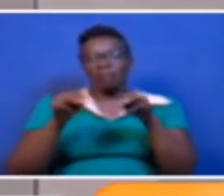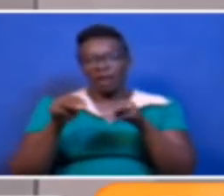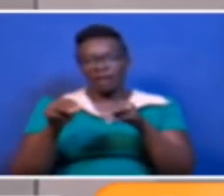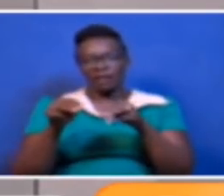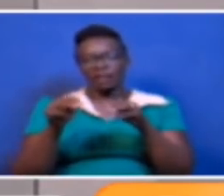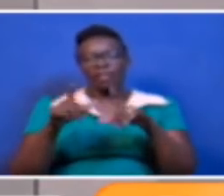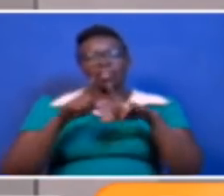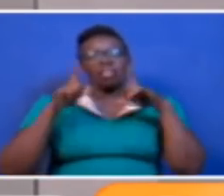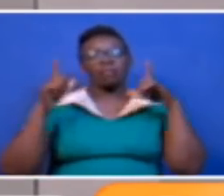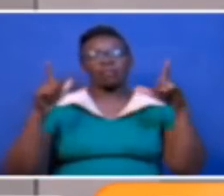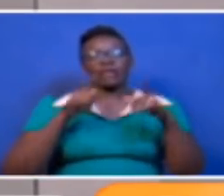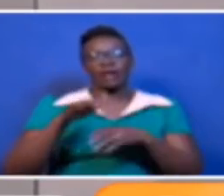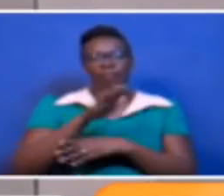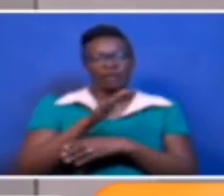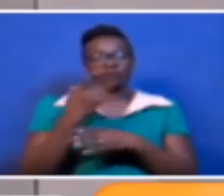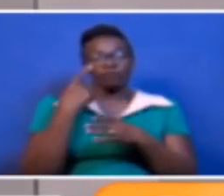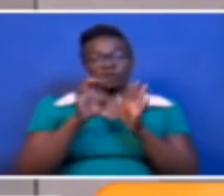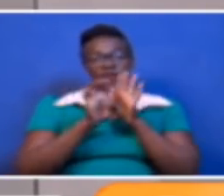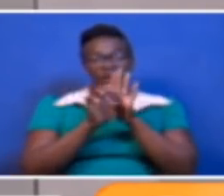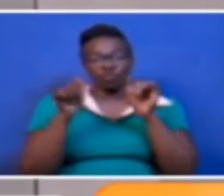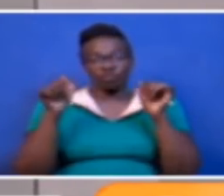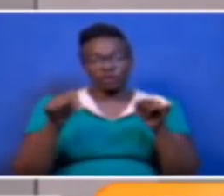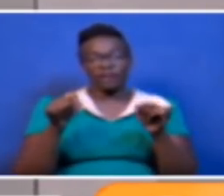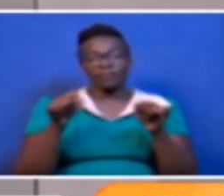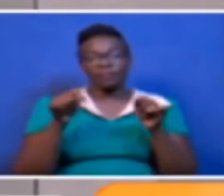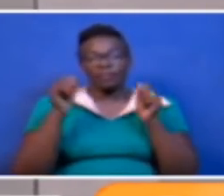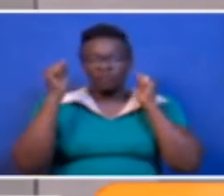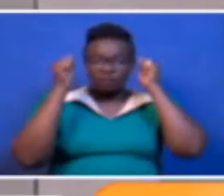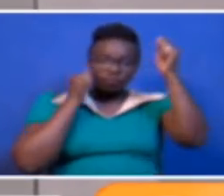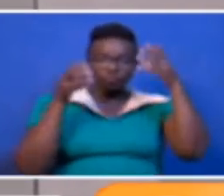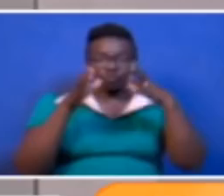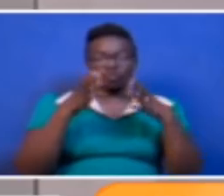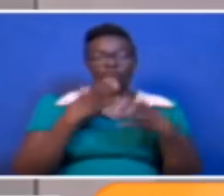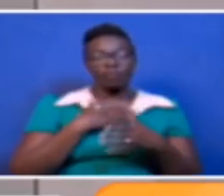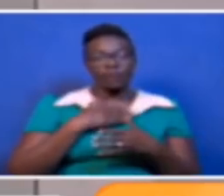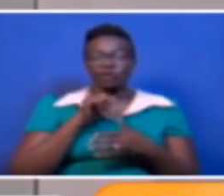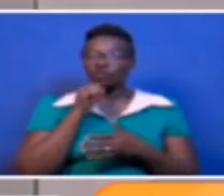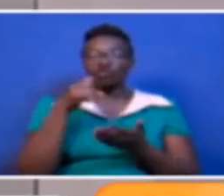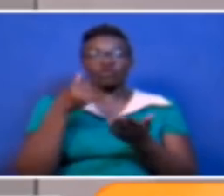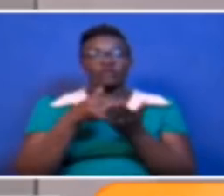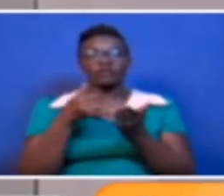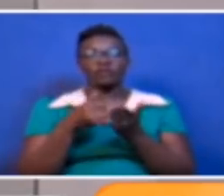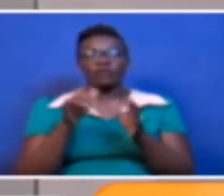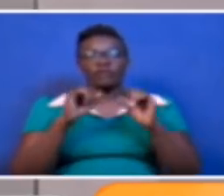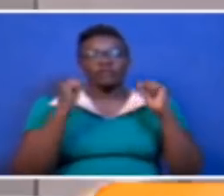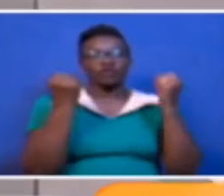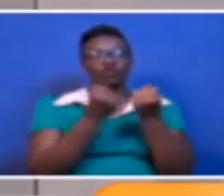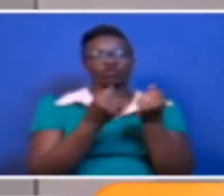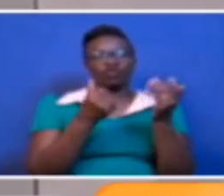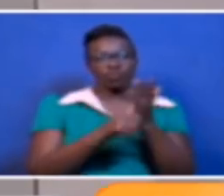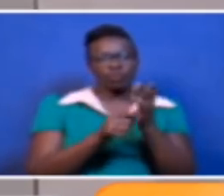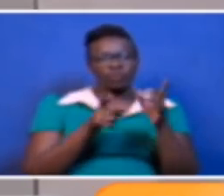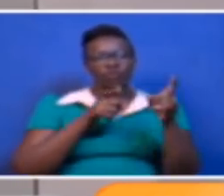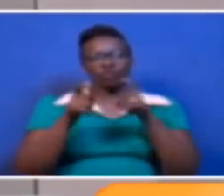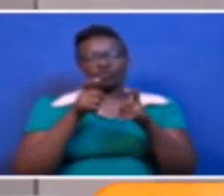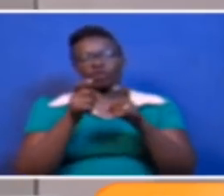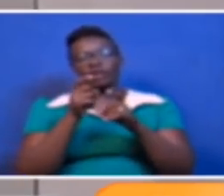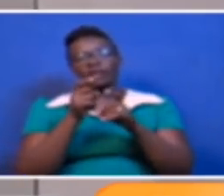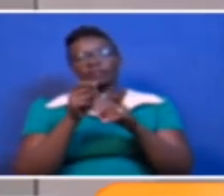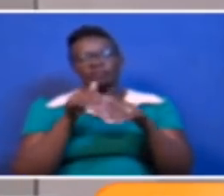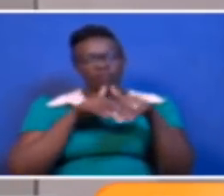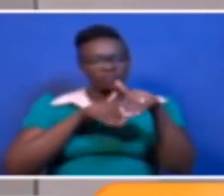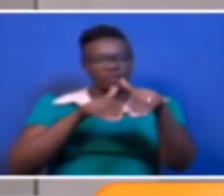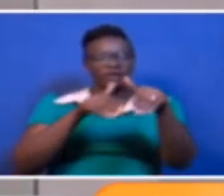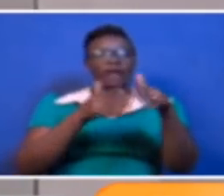bigger part of it. For example, today, our military is not involved in undertaking social problems, controlling traffic. Mm-hmm. They're not